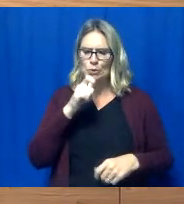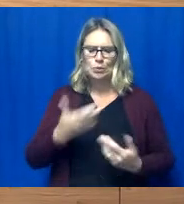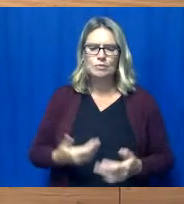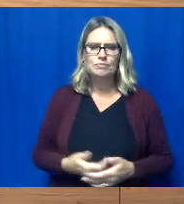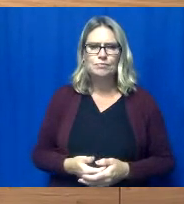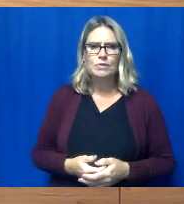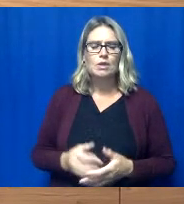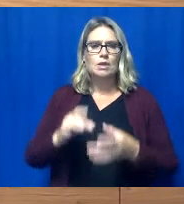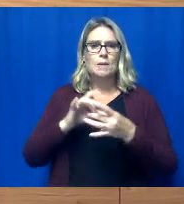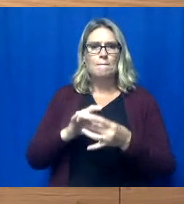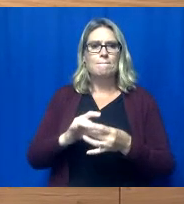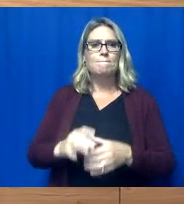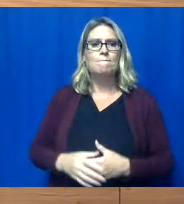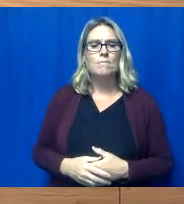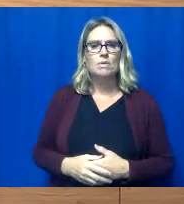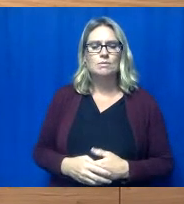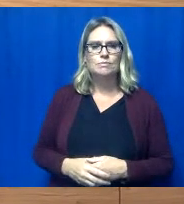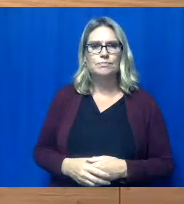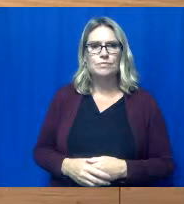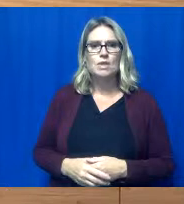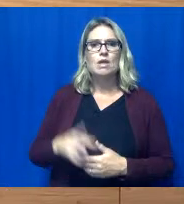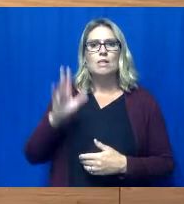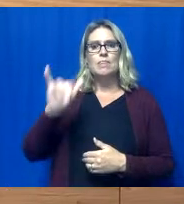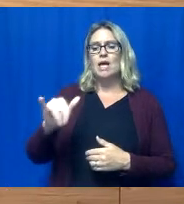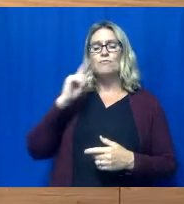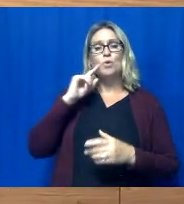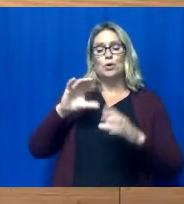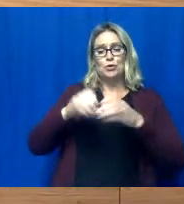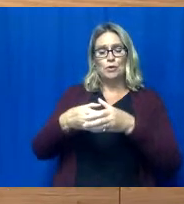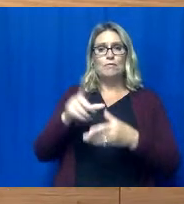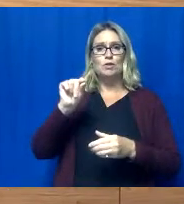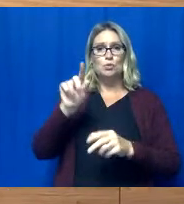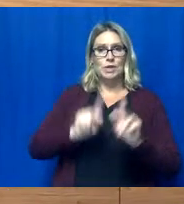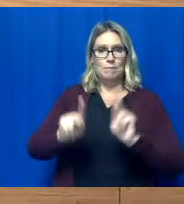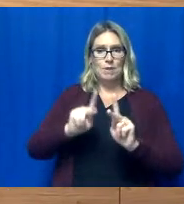the bubble concept of 20 people. During the last